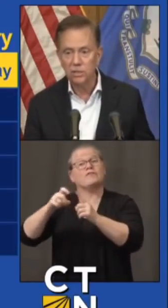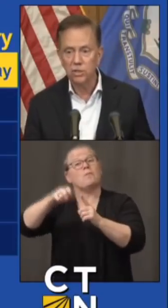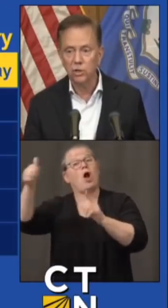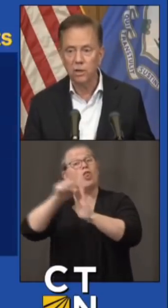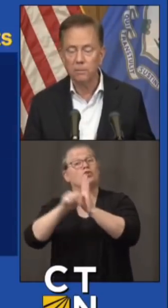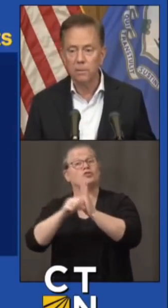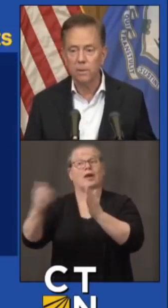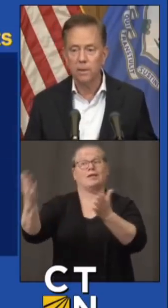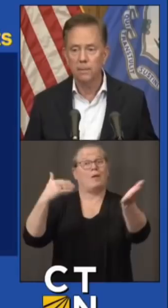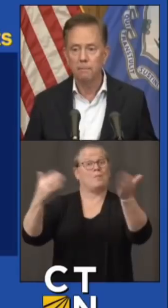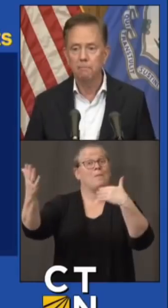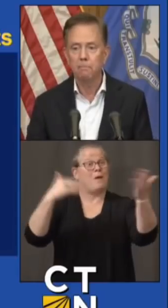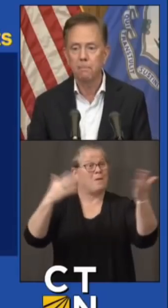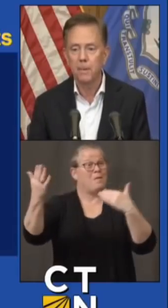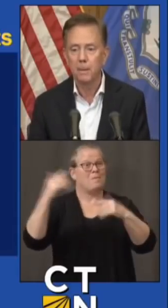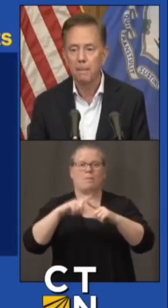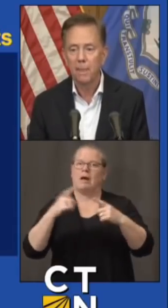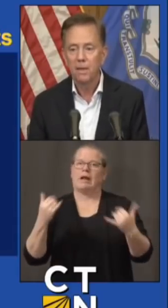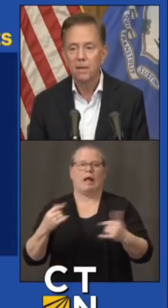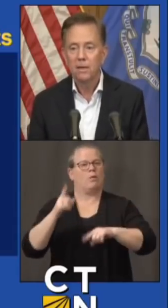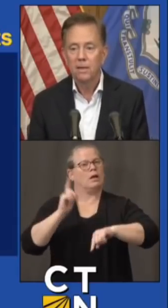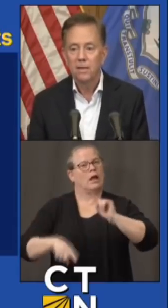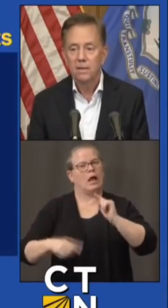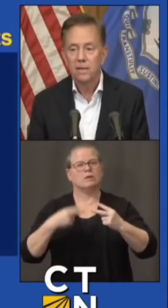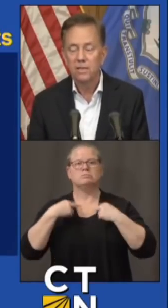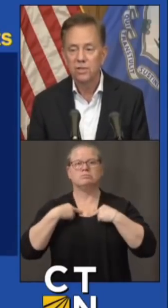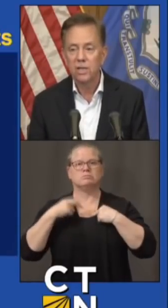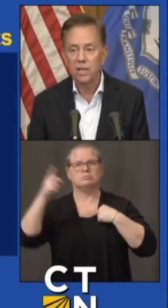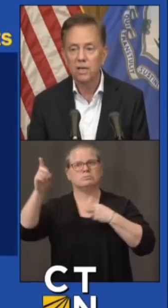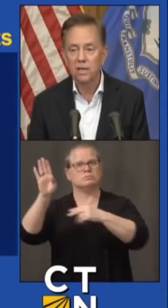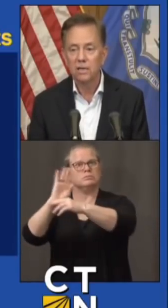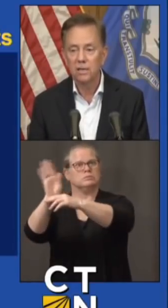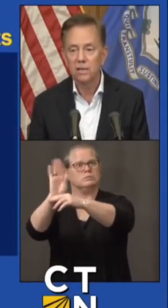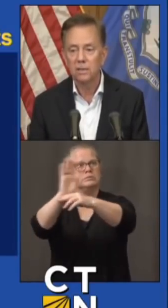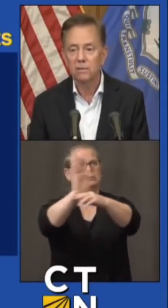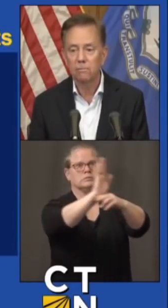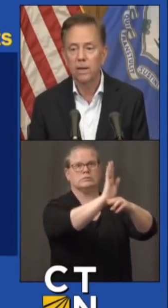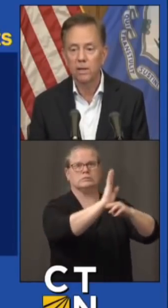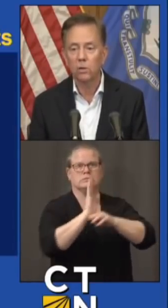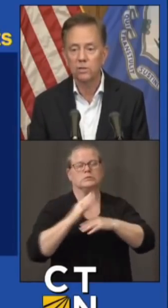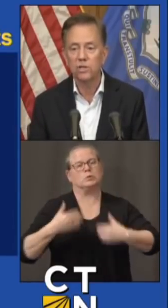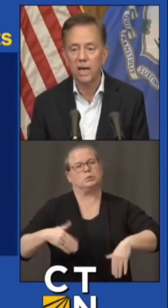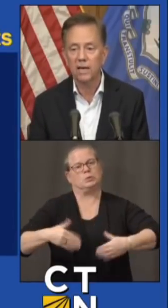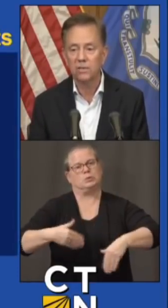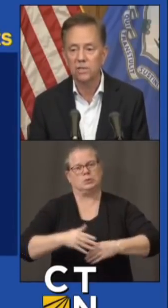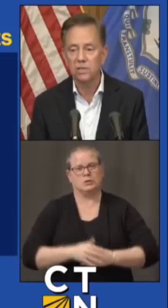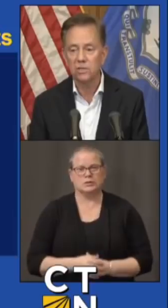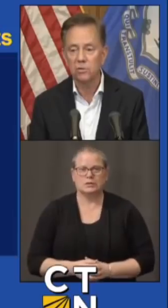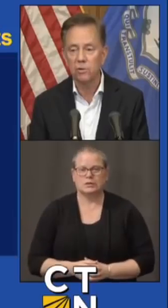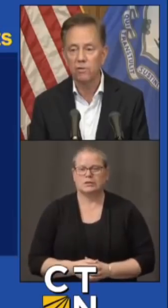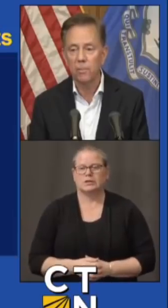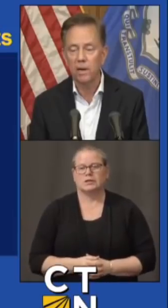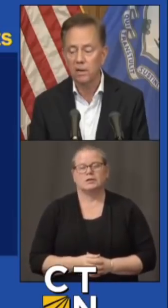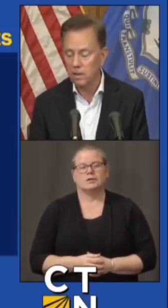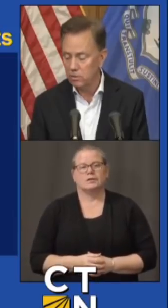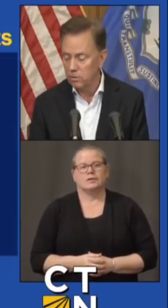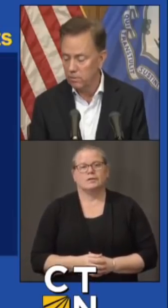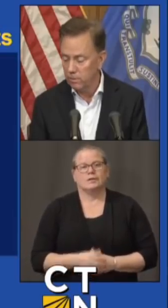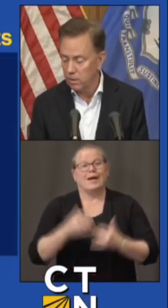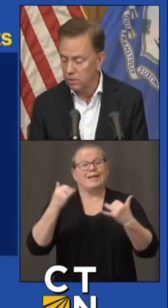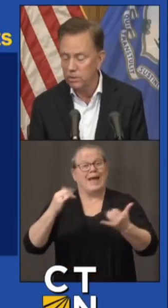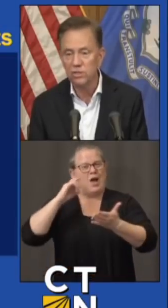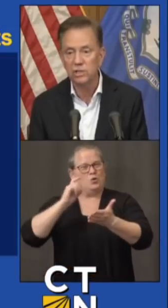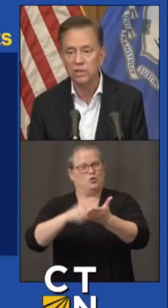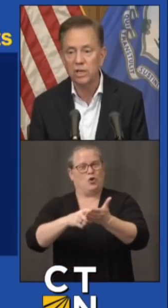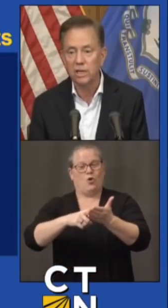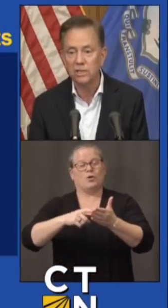the next chart. You can see the red alert status is true of about 100 of